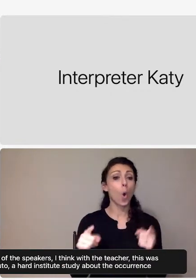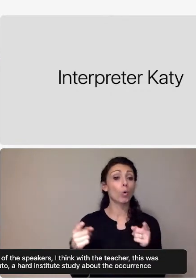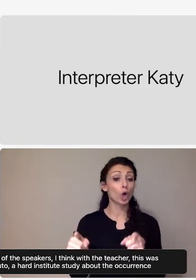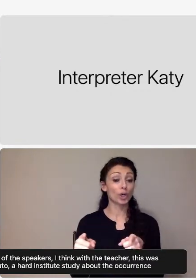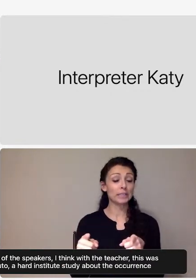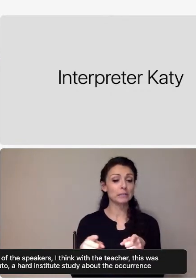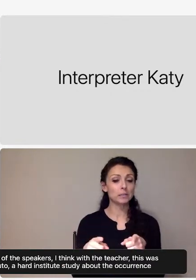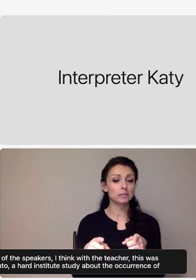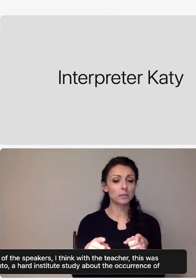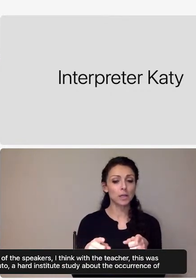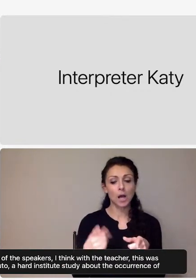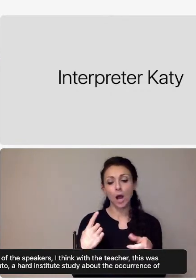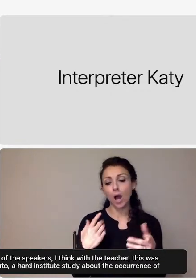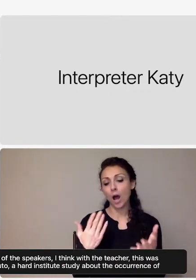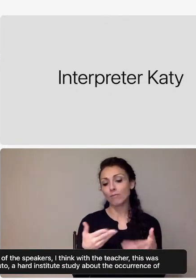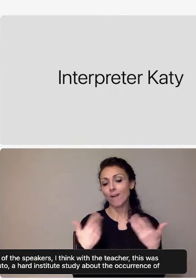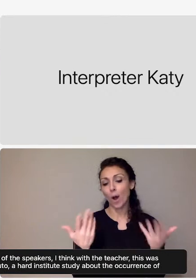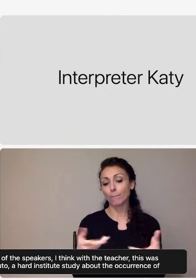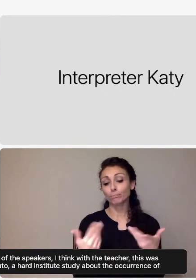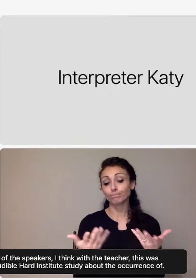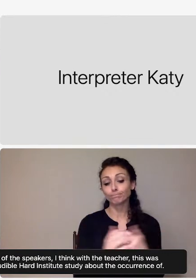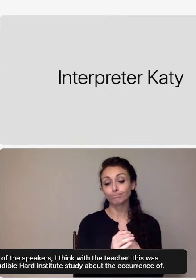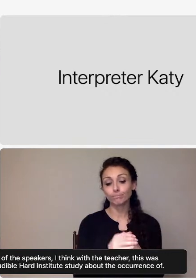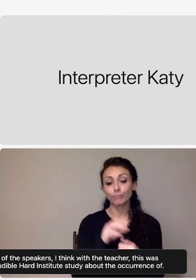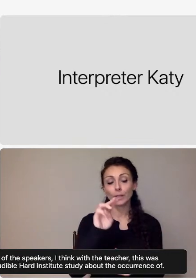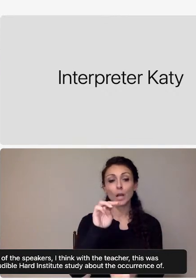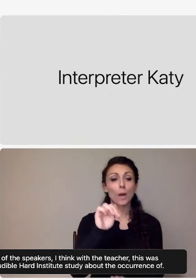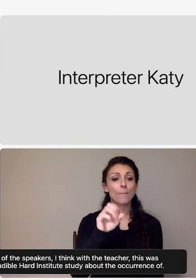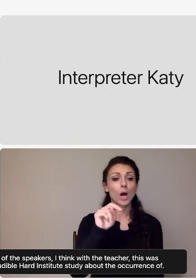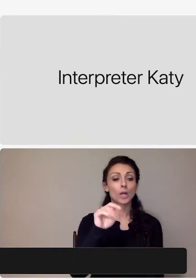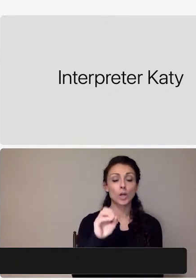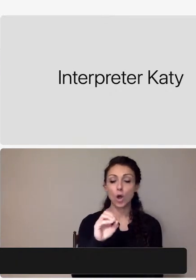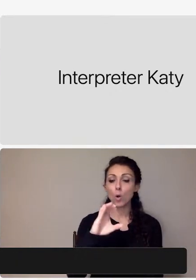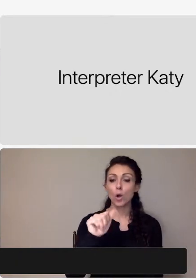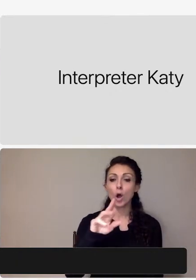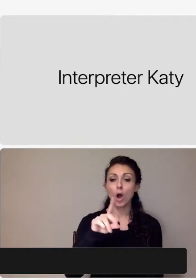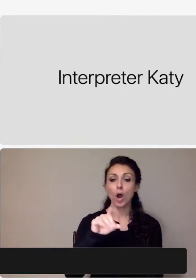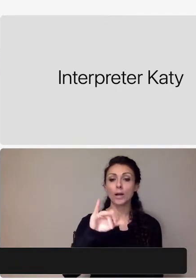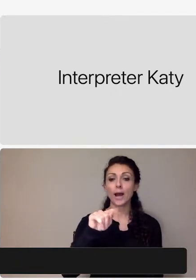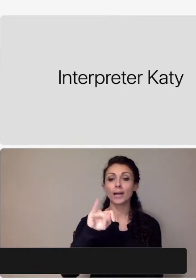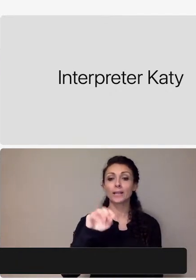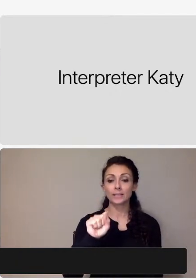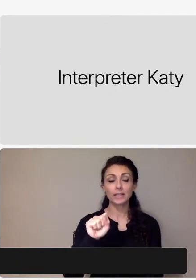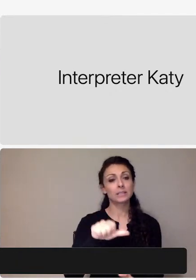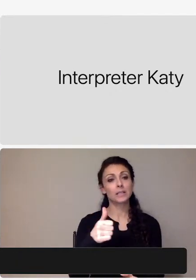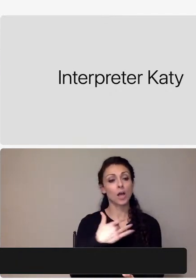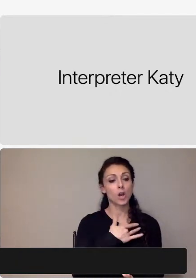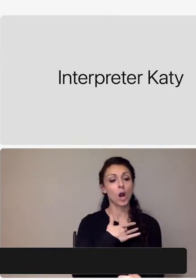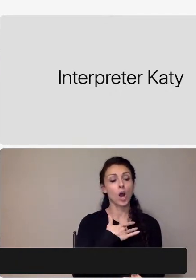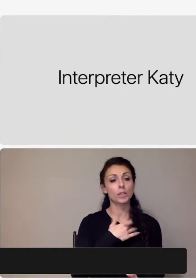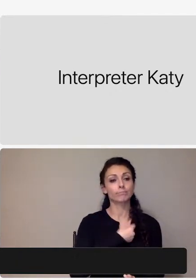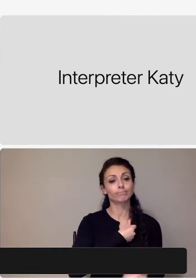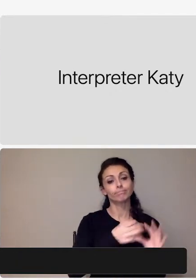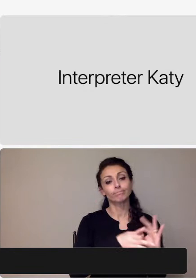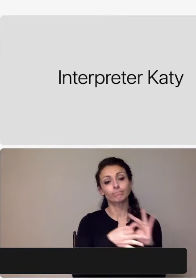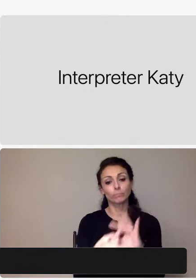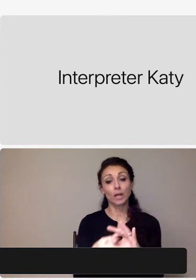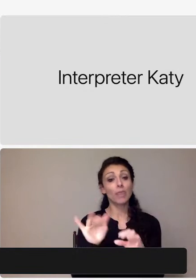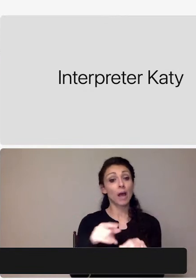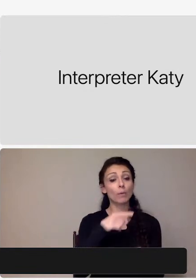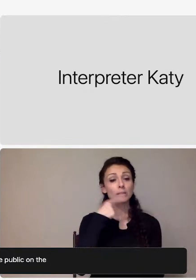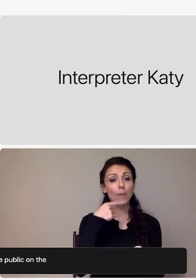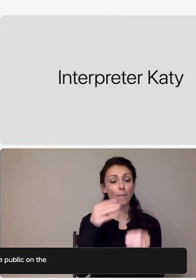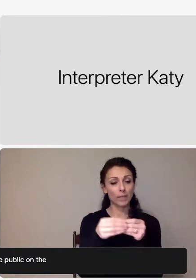uh myocarditis and other related heart conditions so this article was apparently made public on the